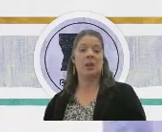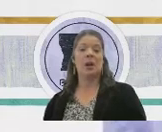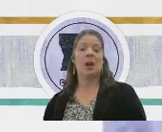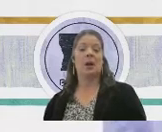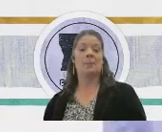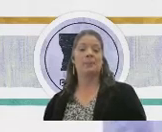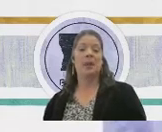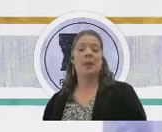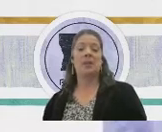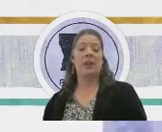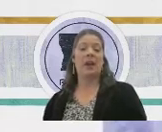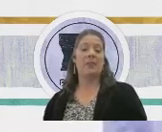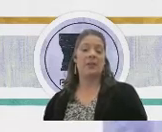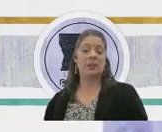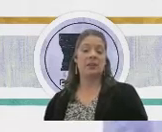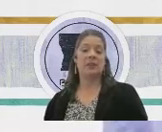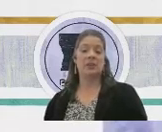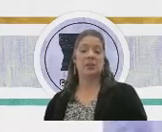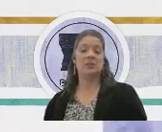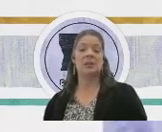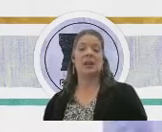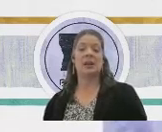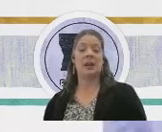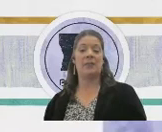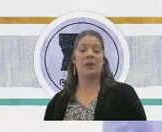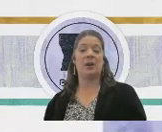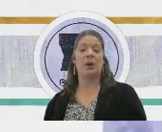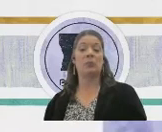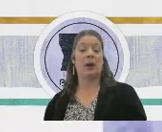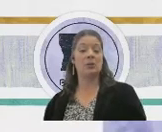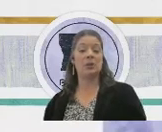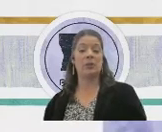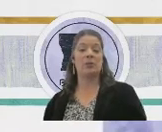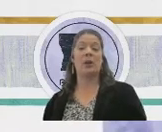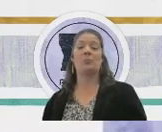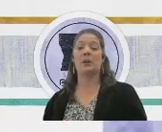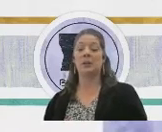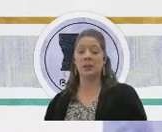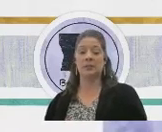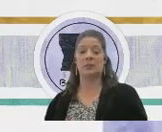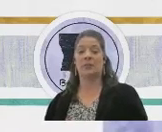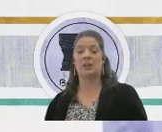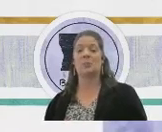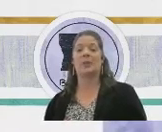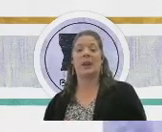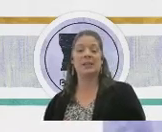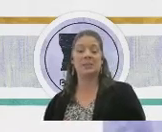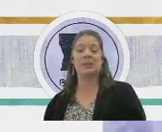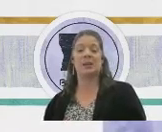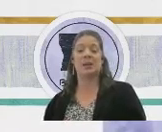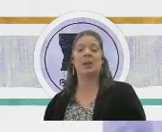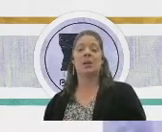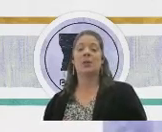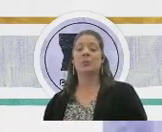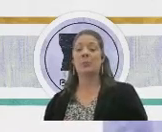certification. If they have felony convictions, they can have a record review and be cleared for certification, but that has to